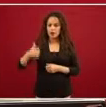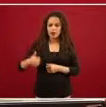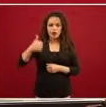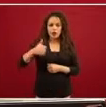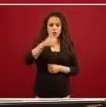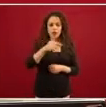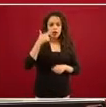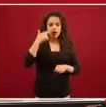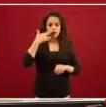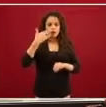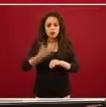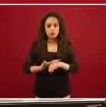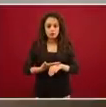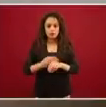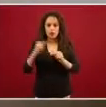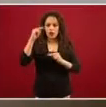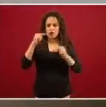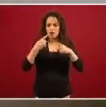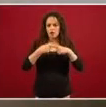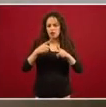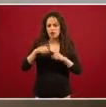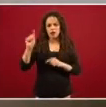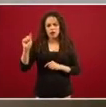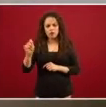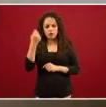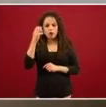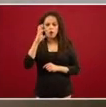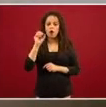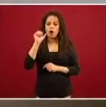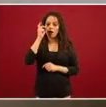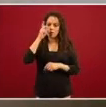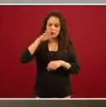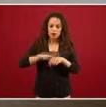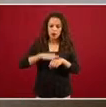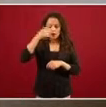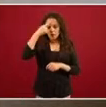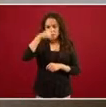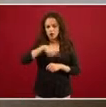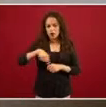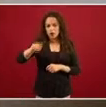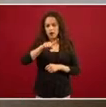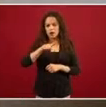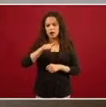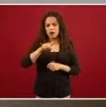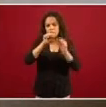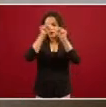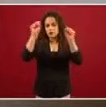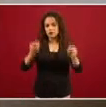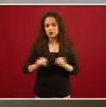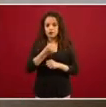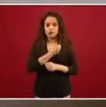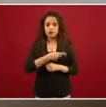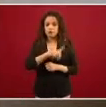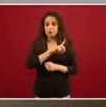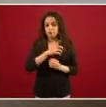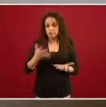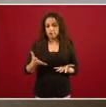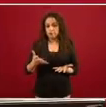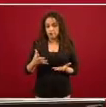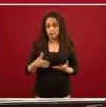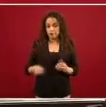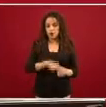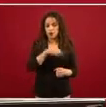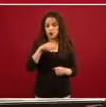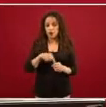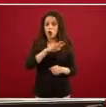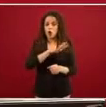detailed descriptions of what are the different responsibilities of the different technical and administrative levels of the